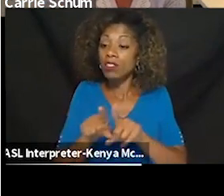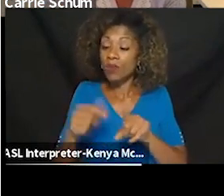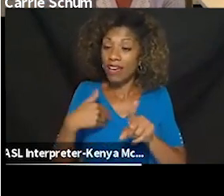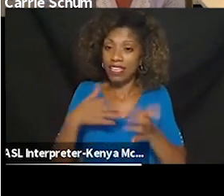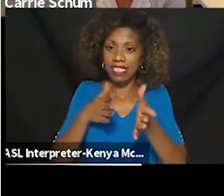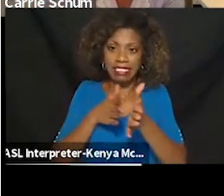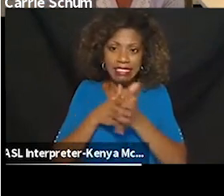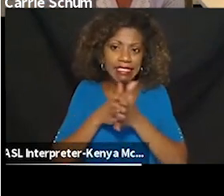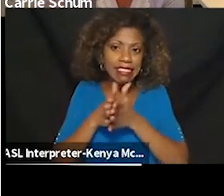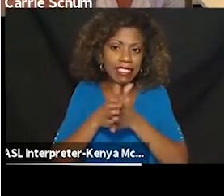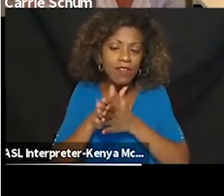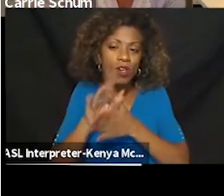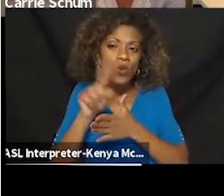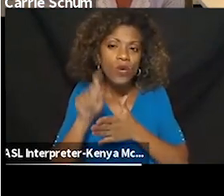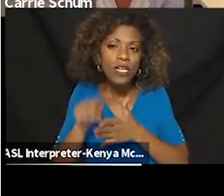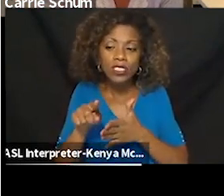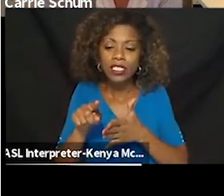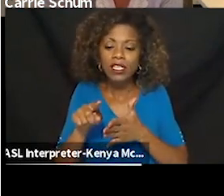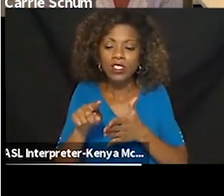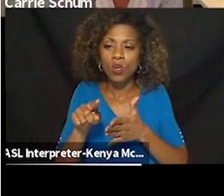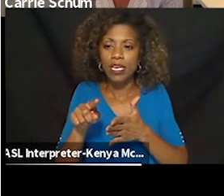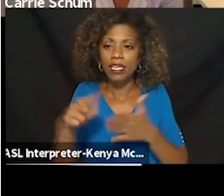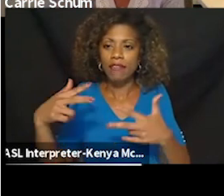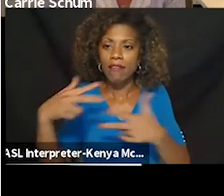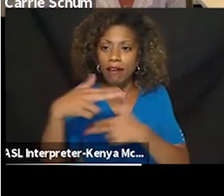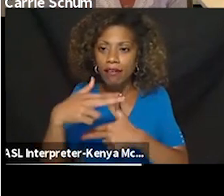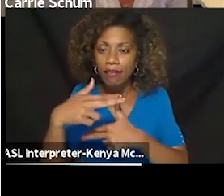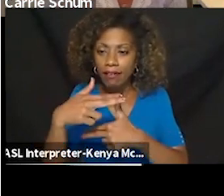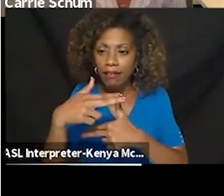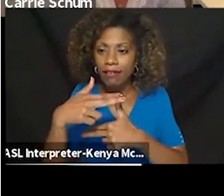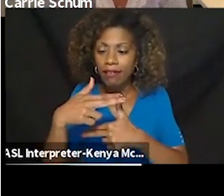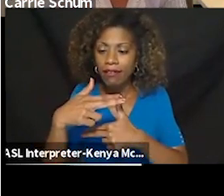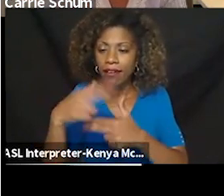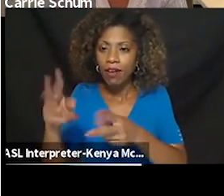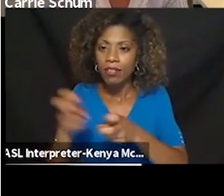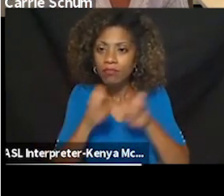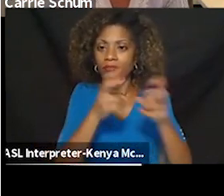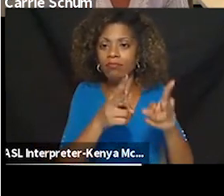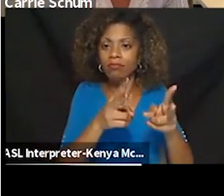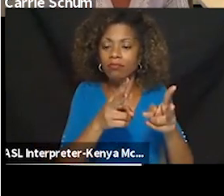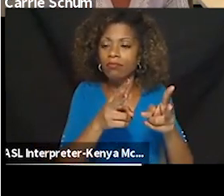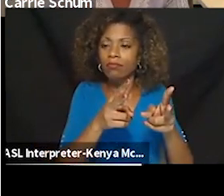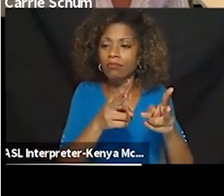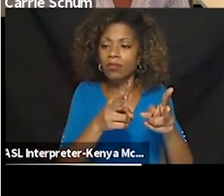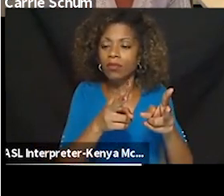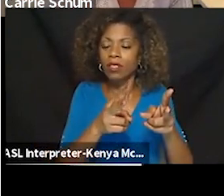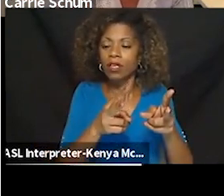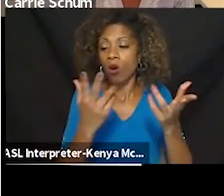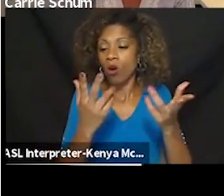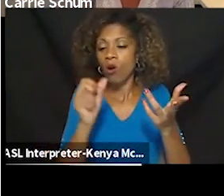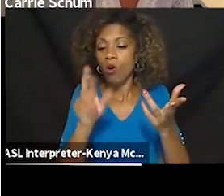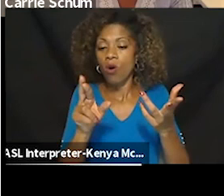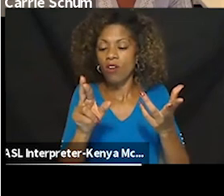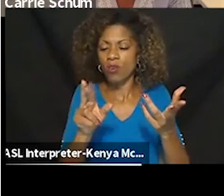then cut and look at who actually, was there anyone for whom an incentive actually really would be great if we were looking at whether it was